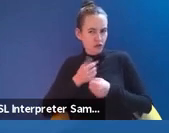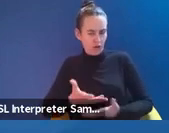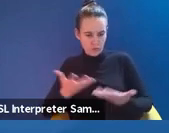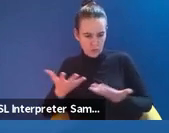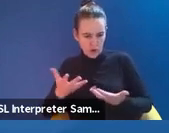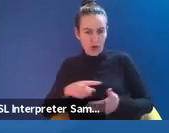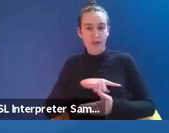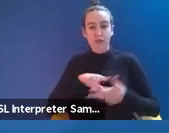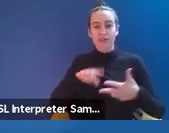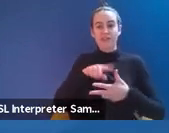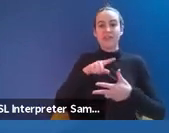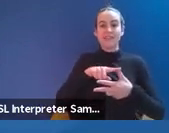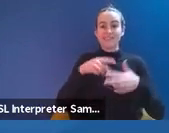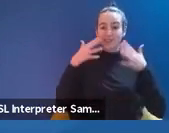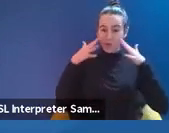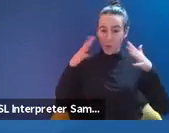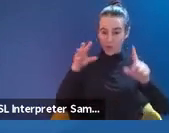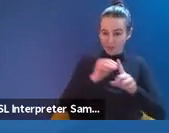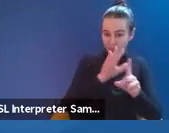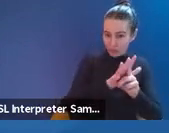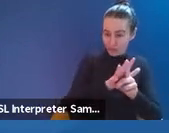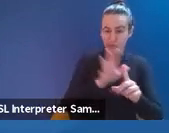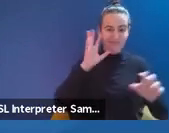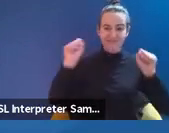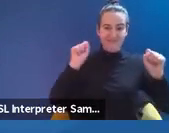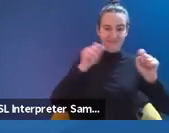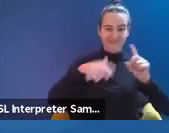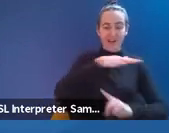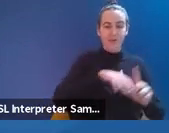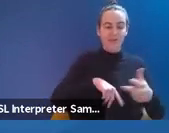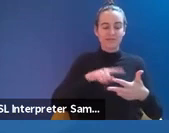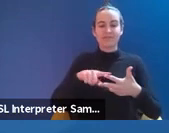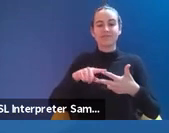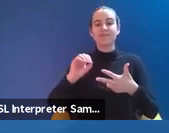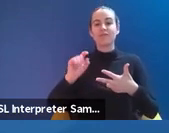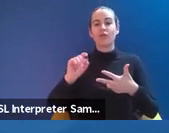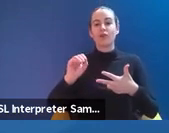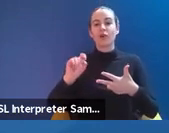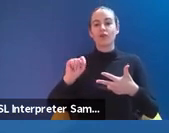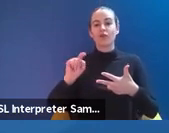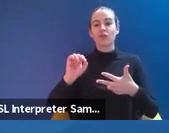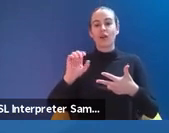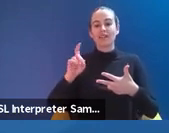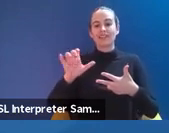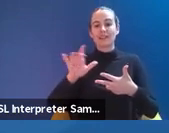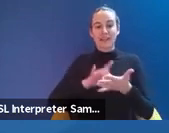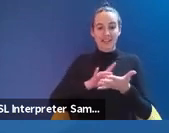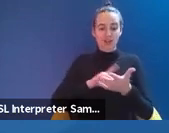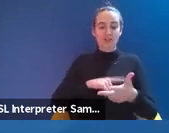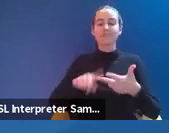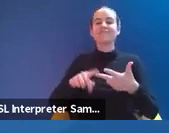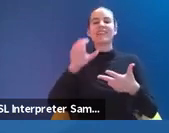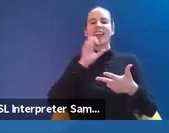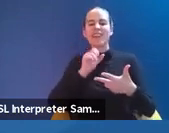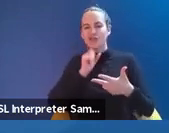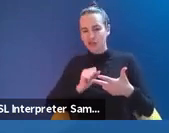are going to be noise exposure, ototoxic medications, and number three is age-related effects.